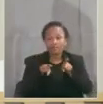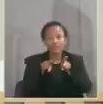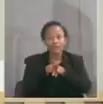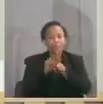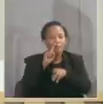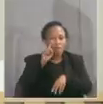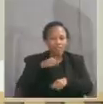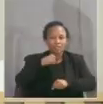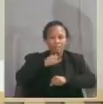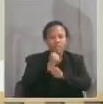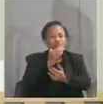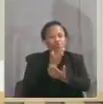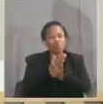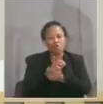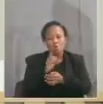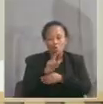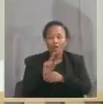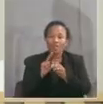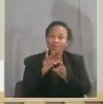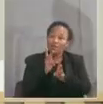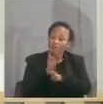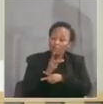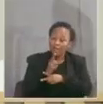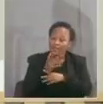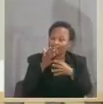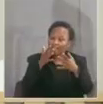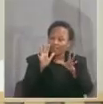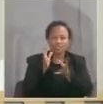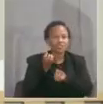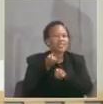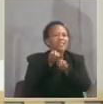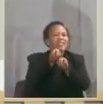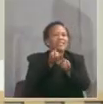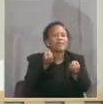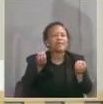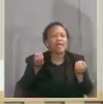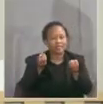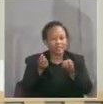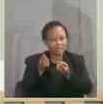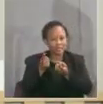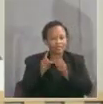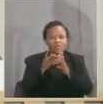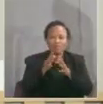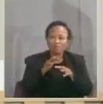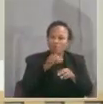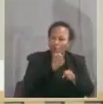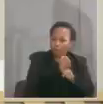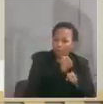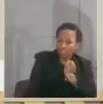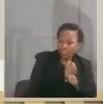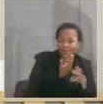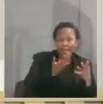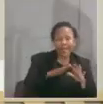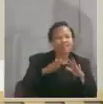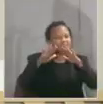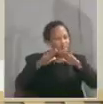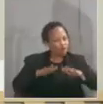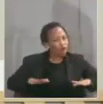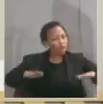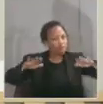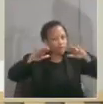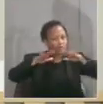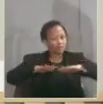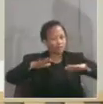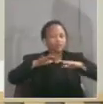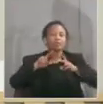the intelligence products are disseminated then to operational environments as well as